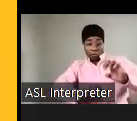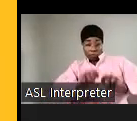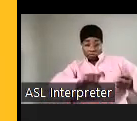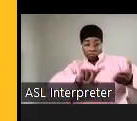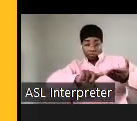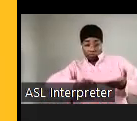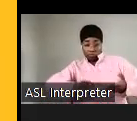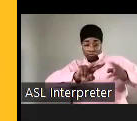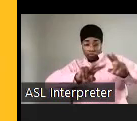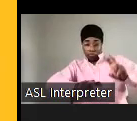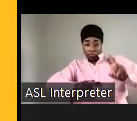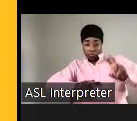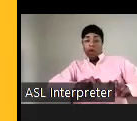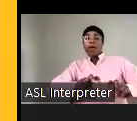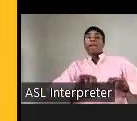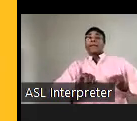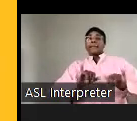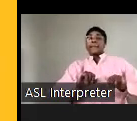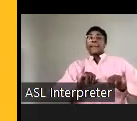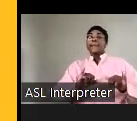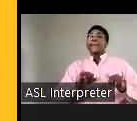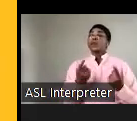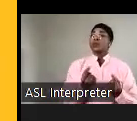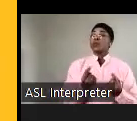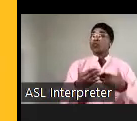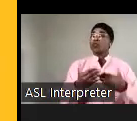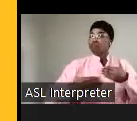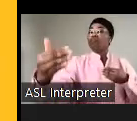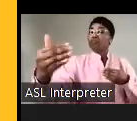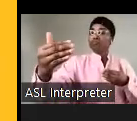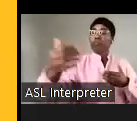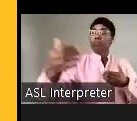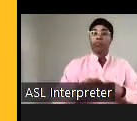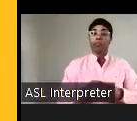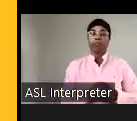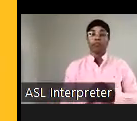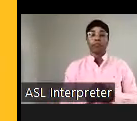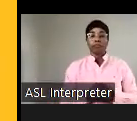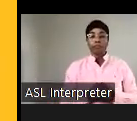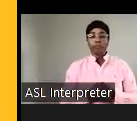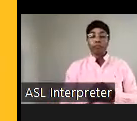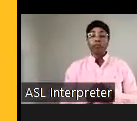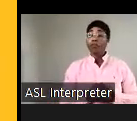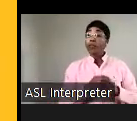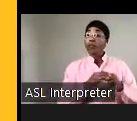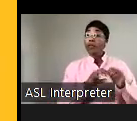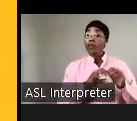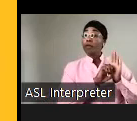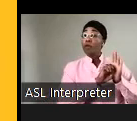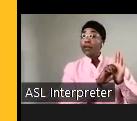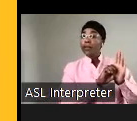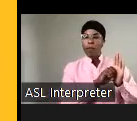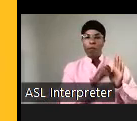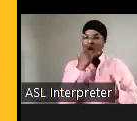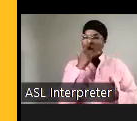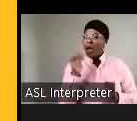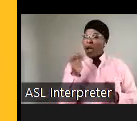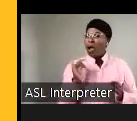future prescriptions. And so just to give you an example of what that kind of looks like in